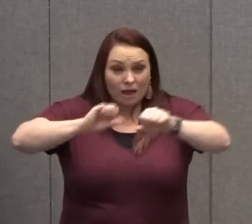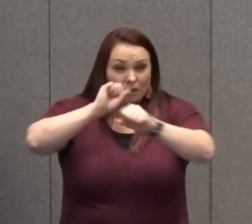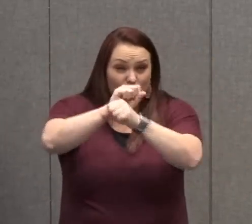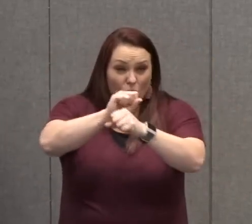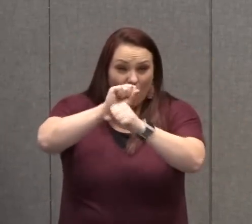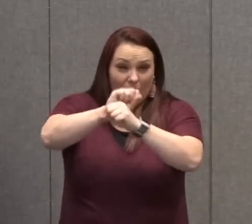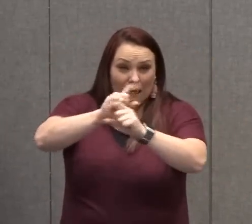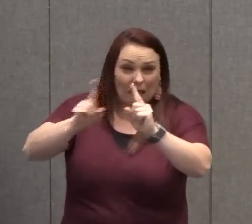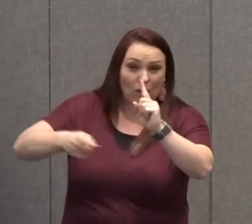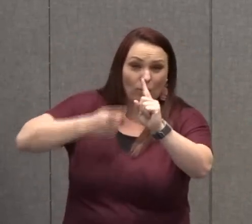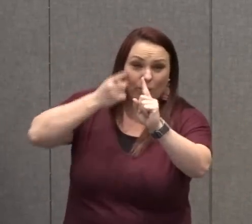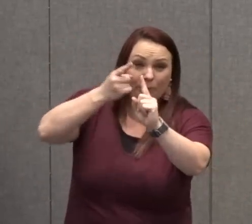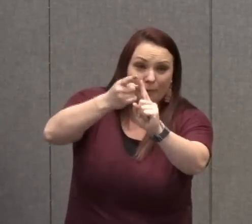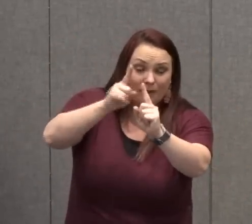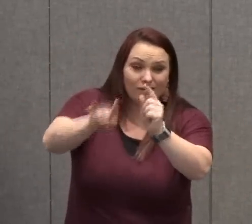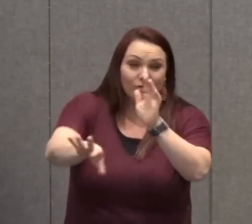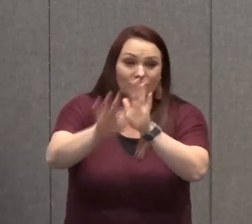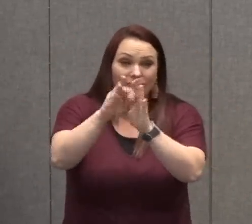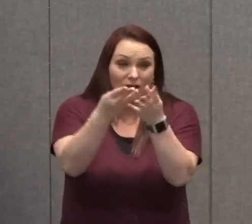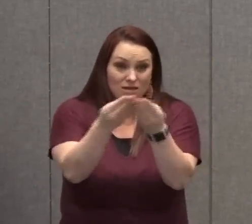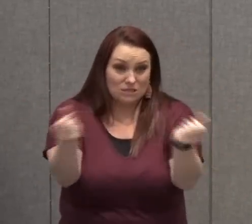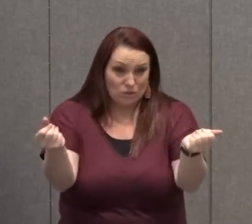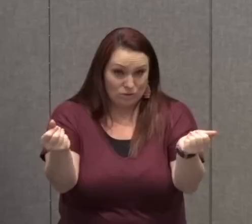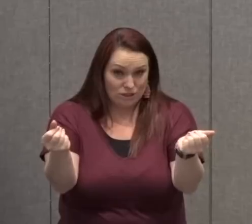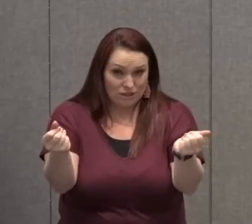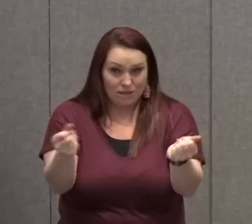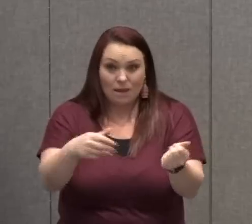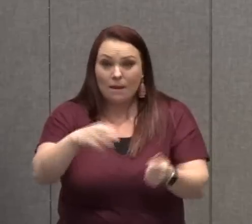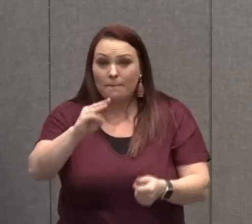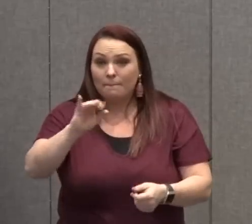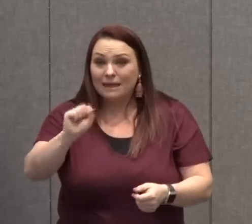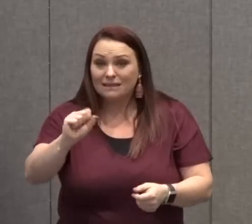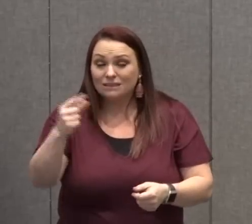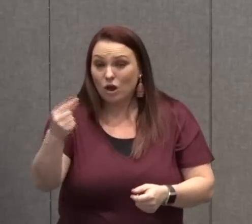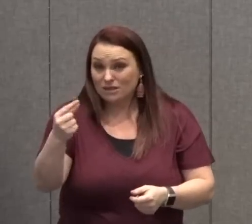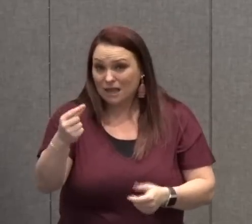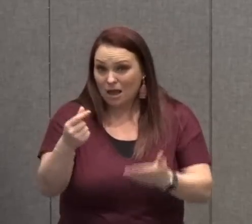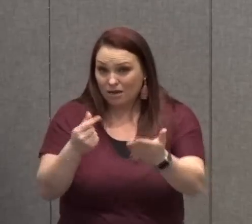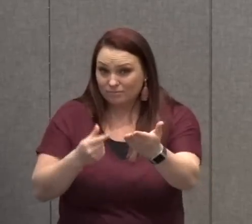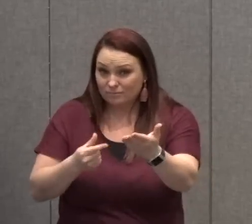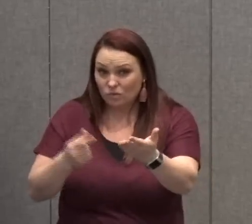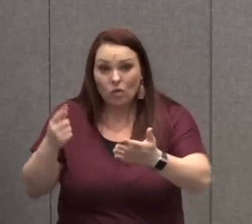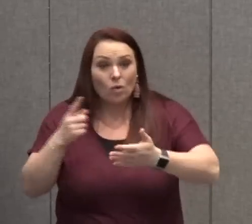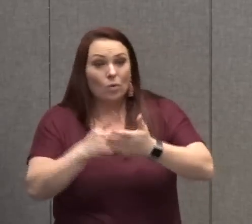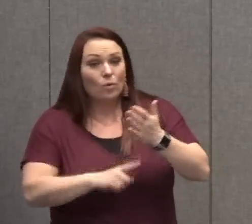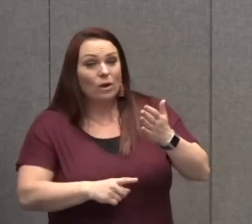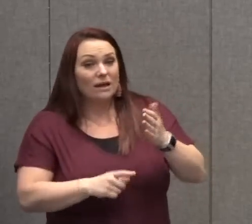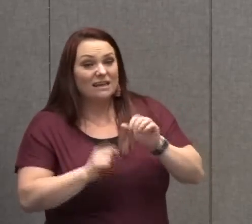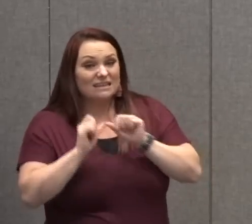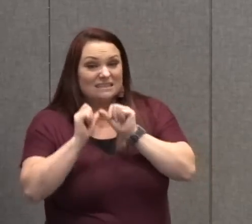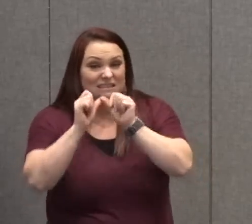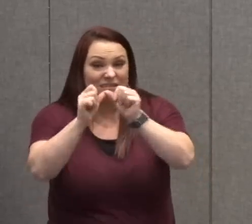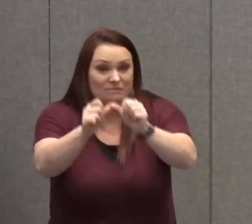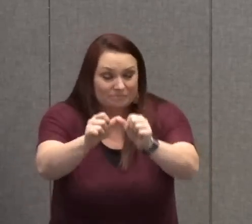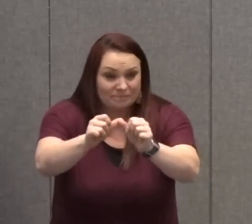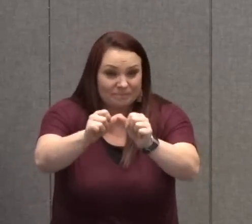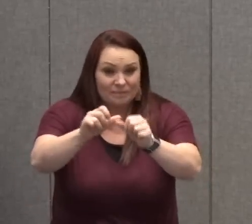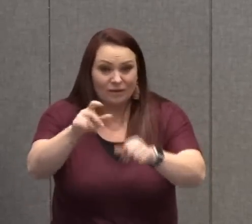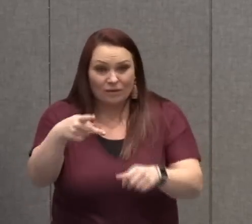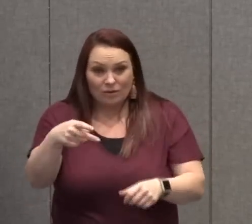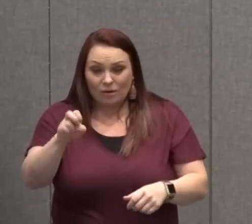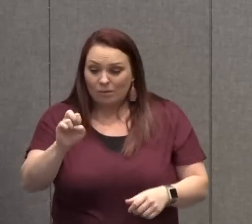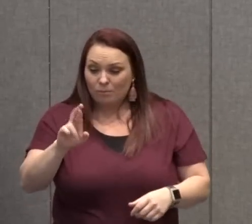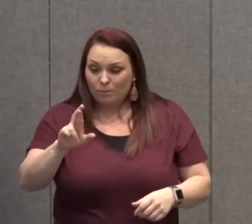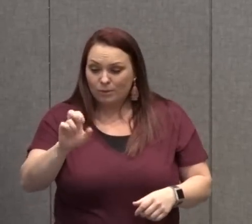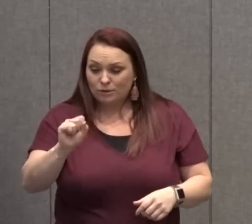a solution Ms. Garcia what is perseverance ding